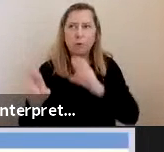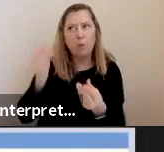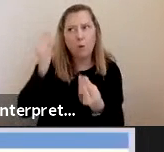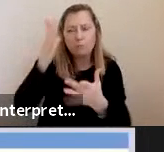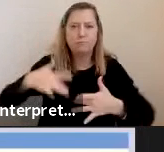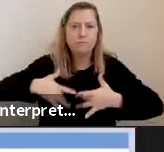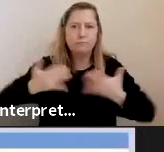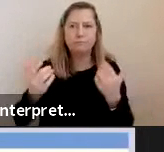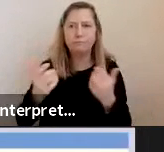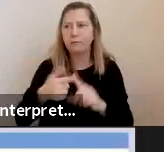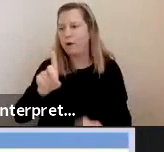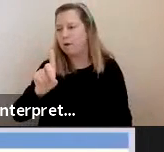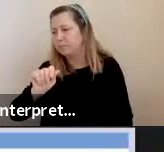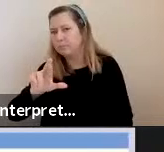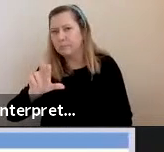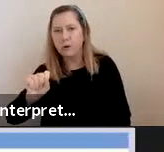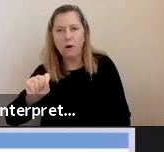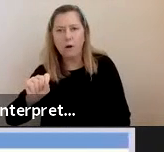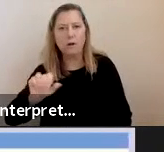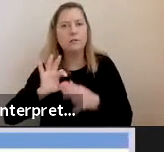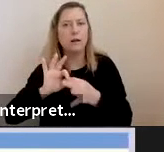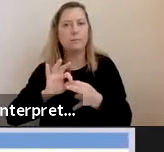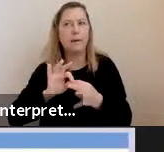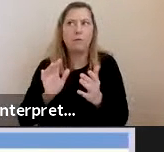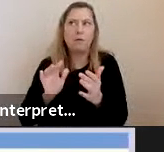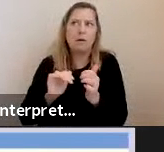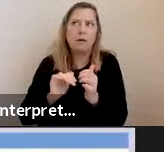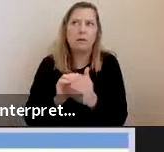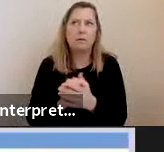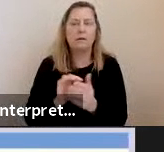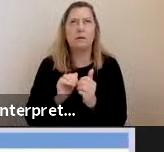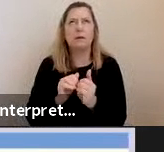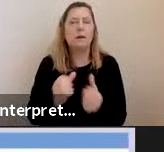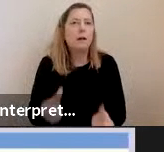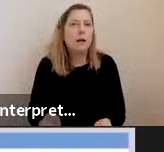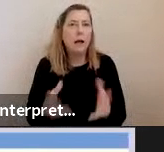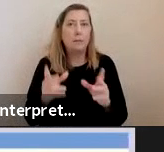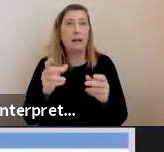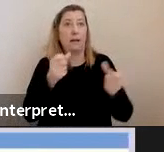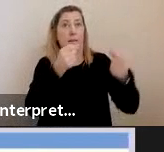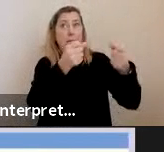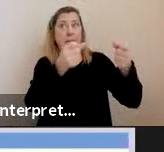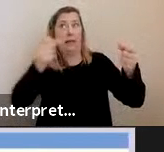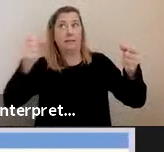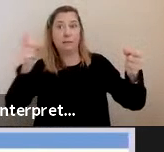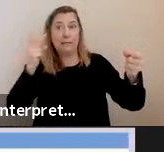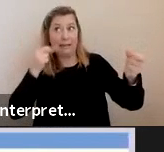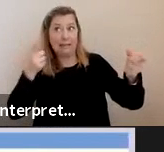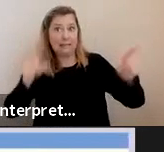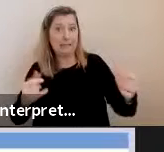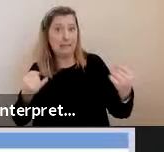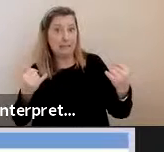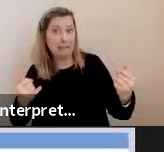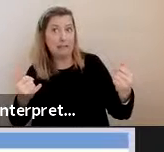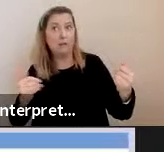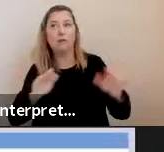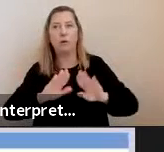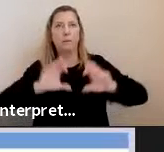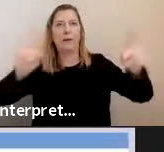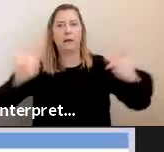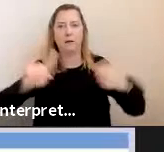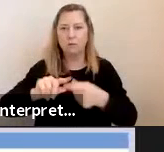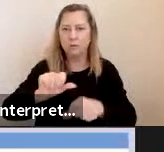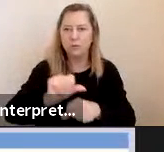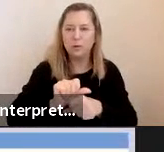from DARS or an update from DARS on how many placements they're seeing, reinstated